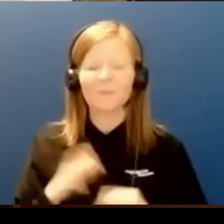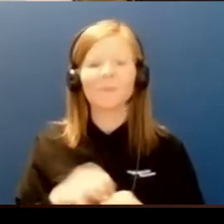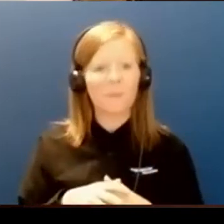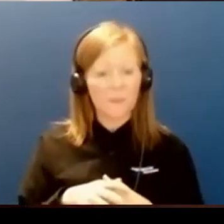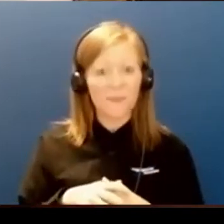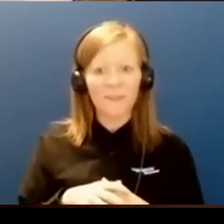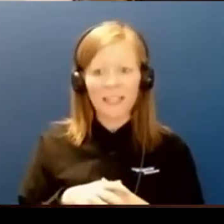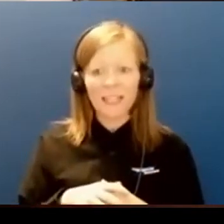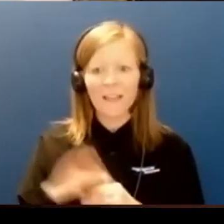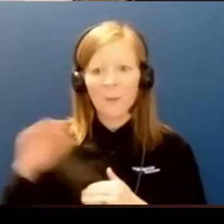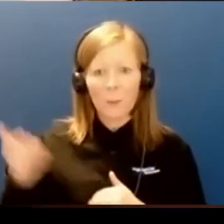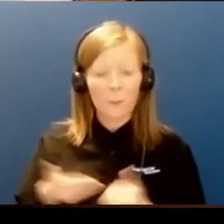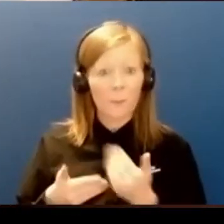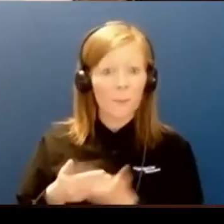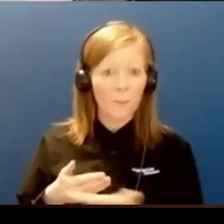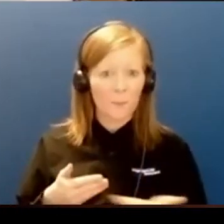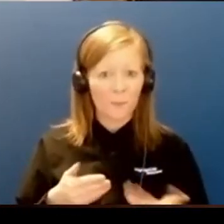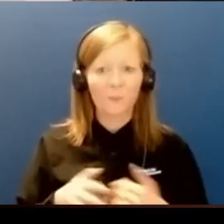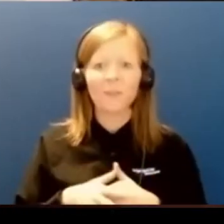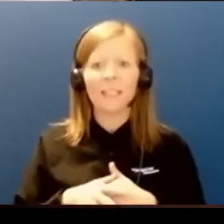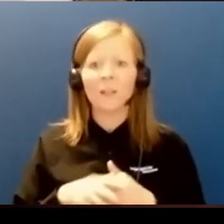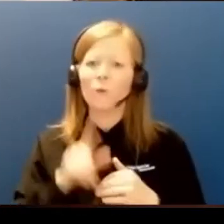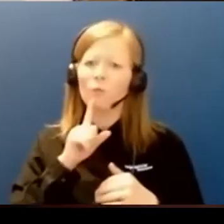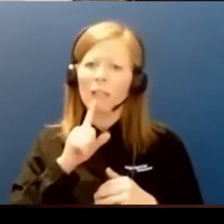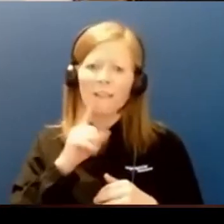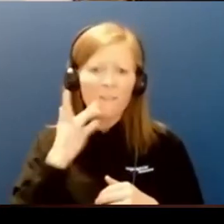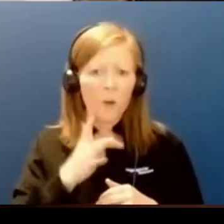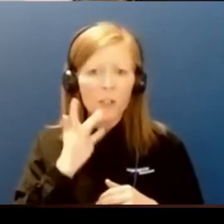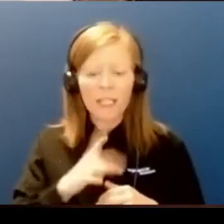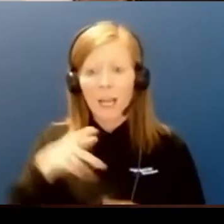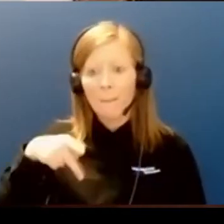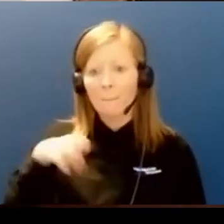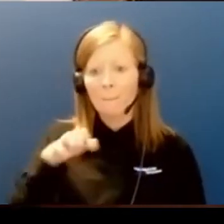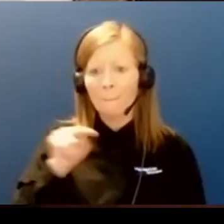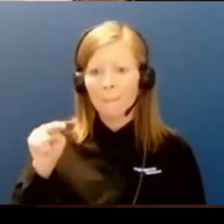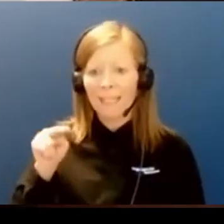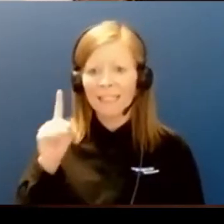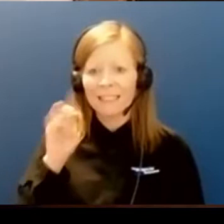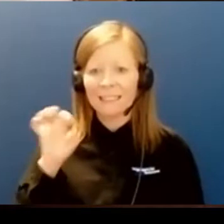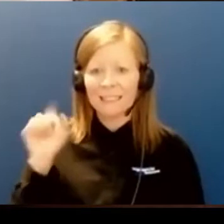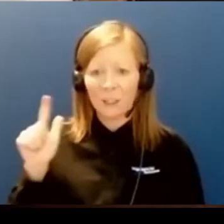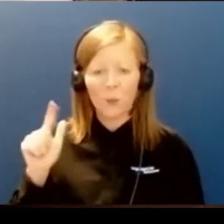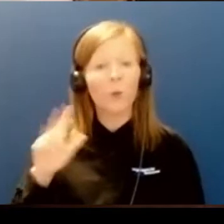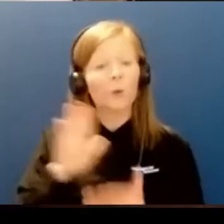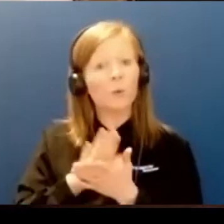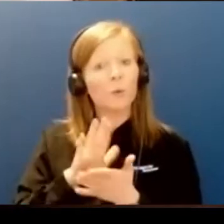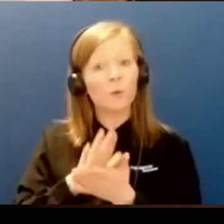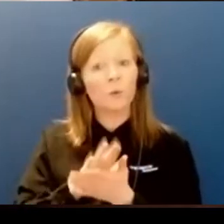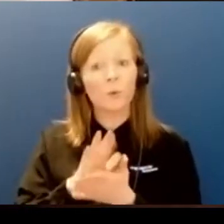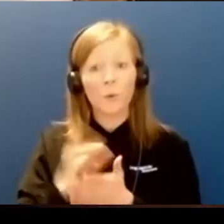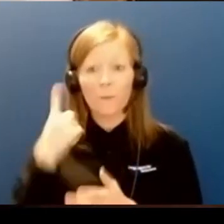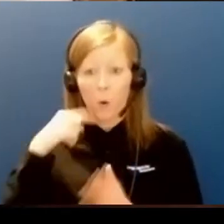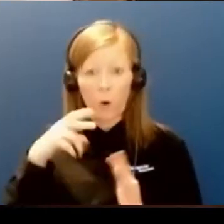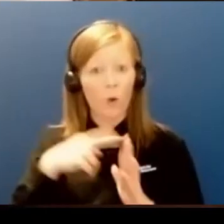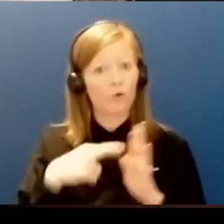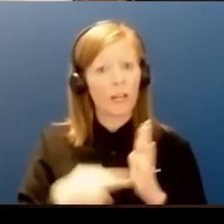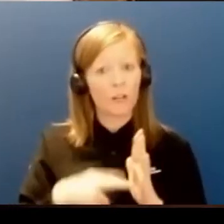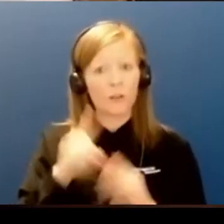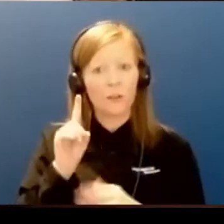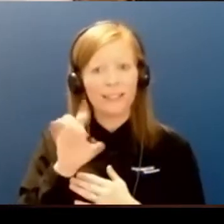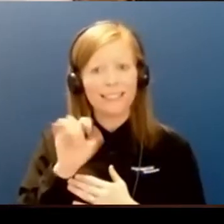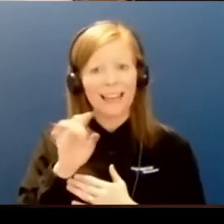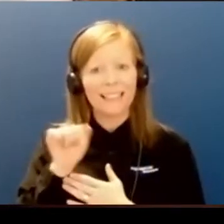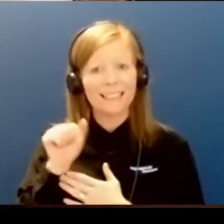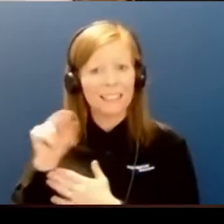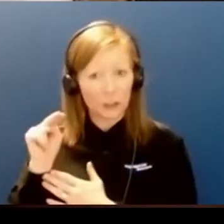we're so fortunate at Penn's Dental School to have a registered dietitian work with us. And certainly Mr. Matthew